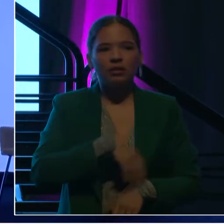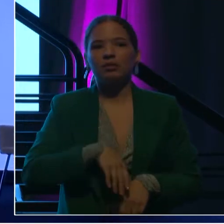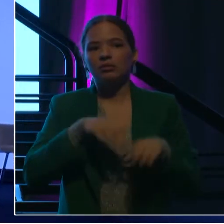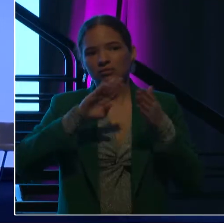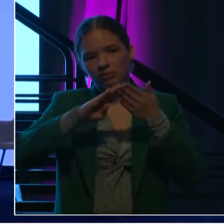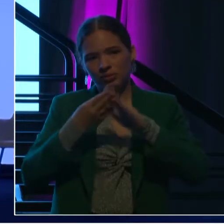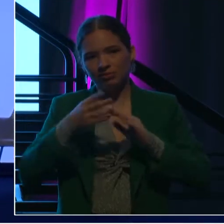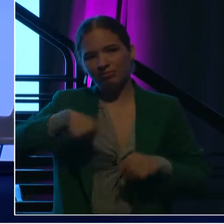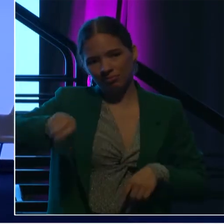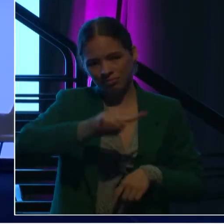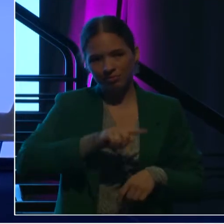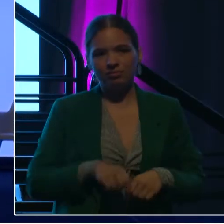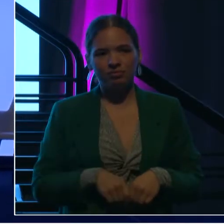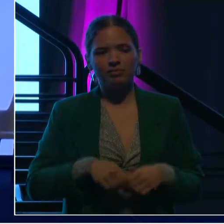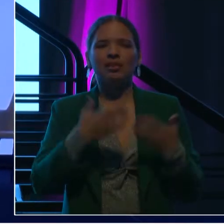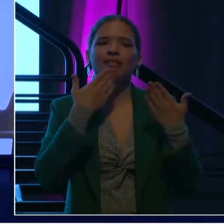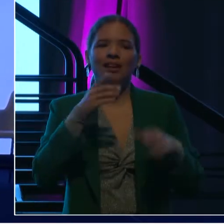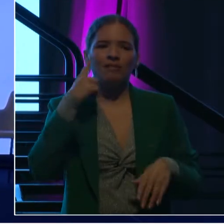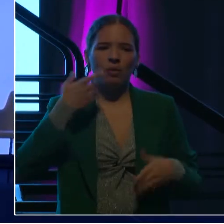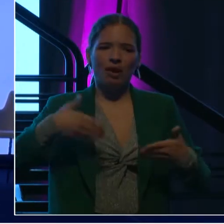speak with you today.